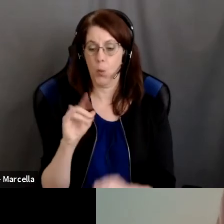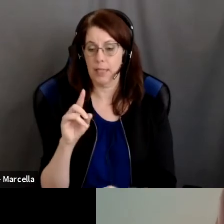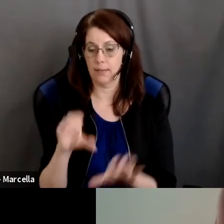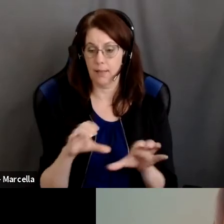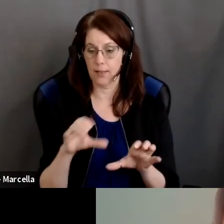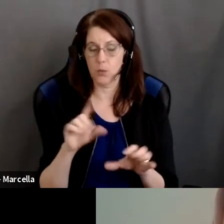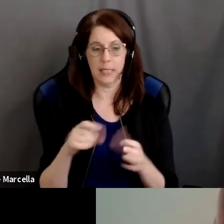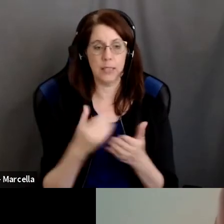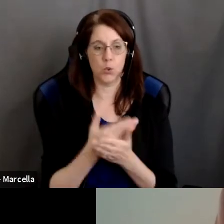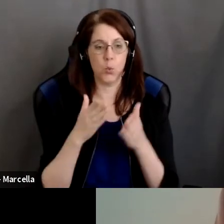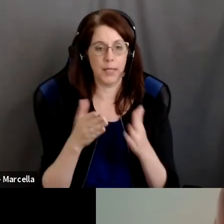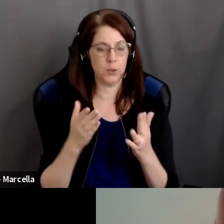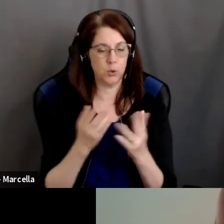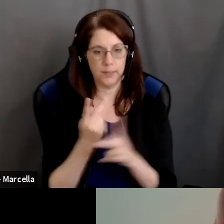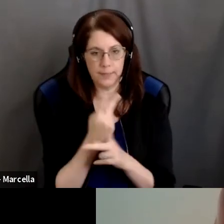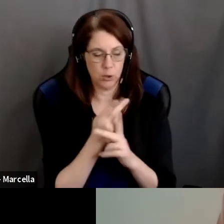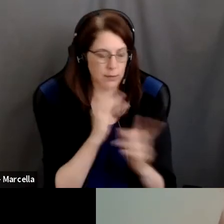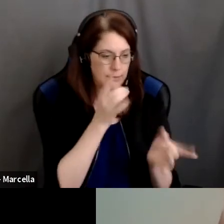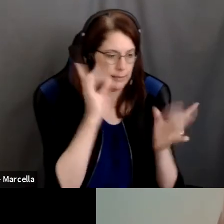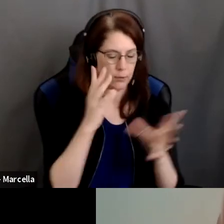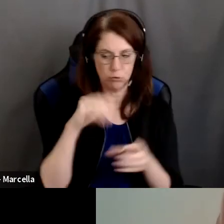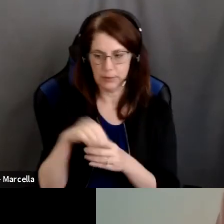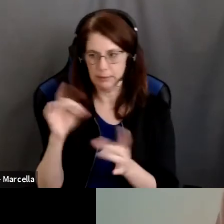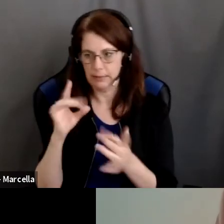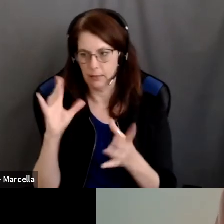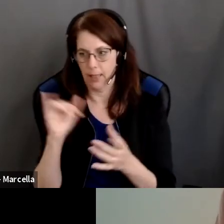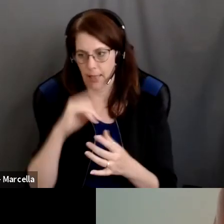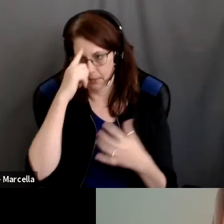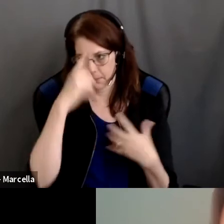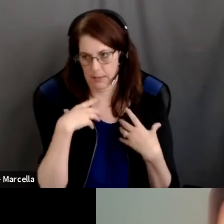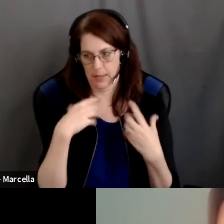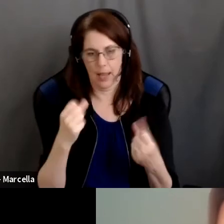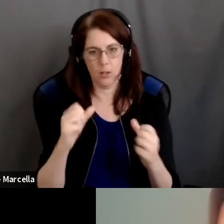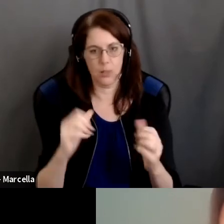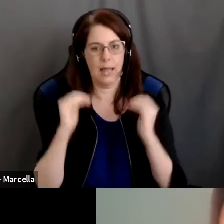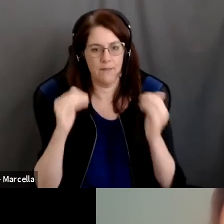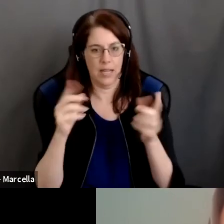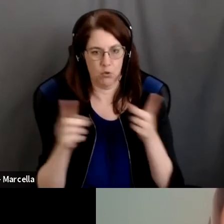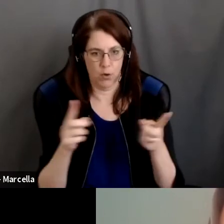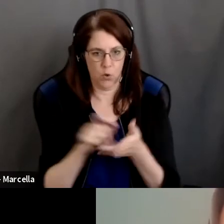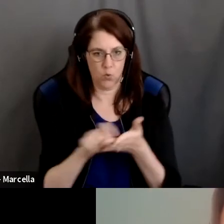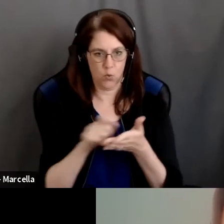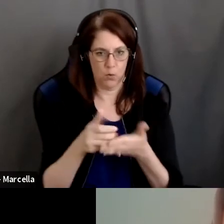to mitigate this disaster within a disaster, such as mental health advanced directives, a written